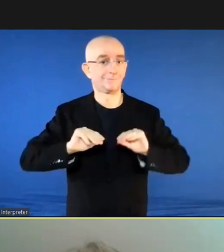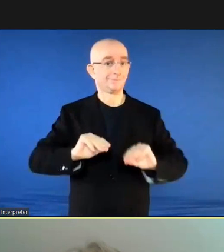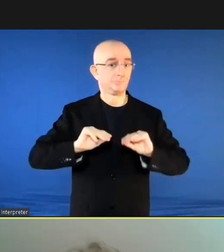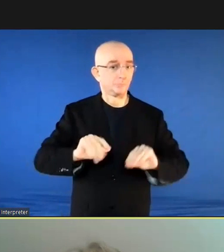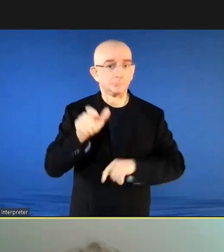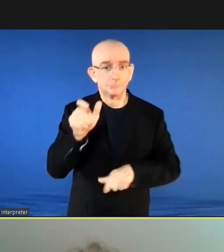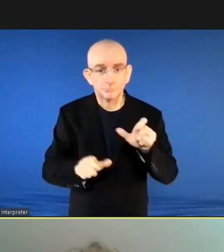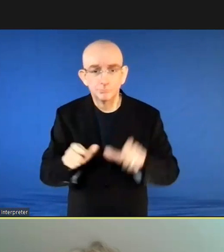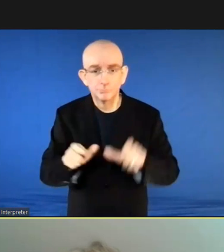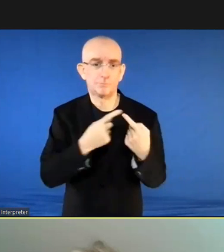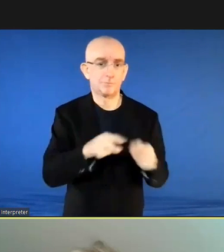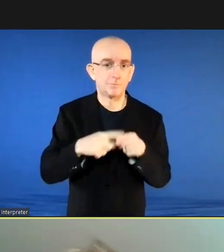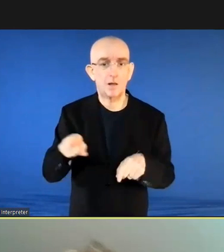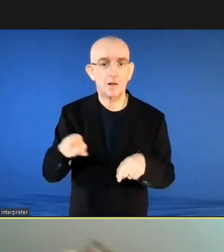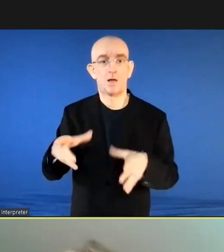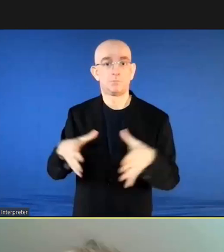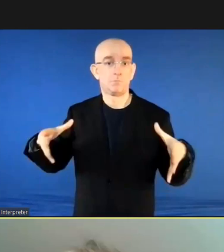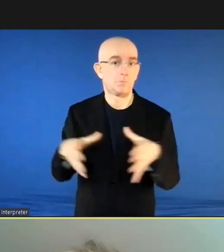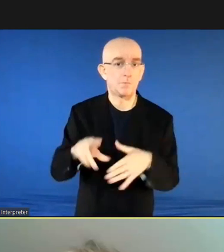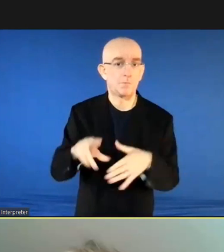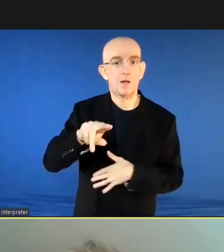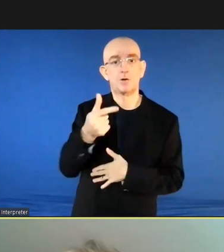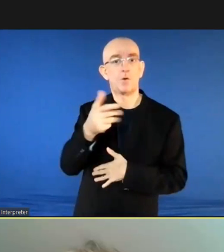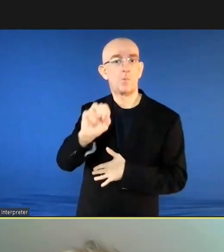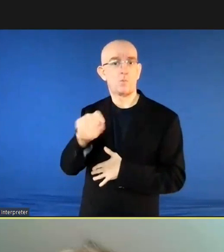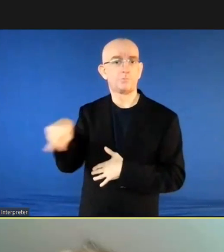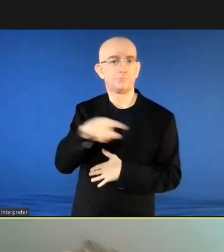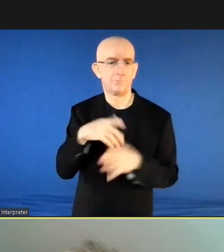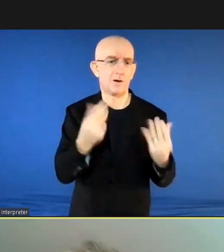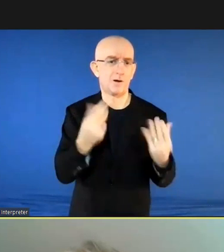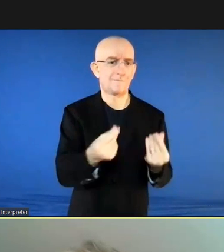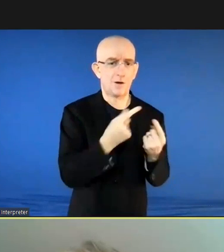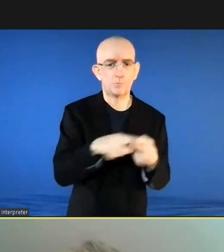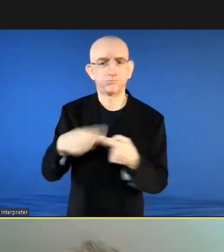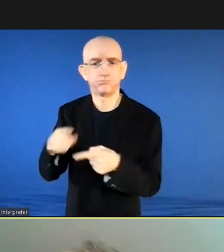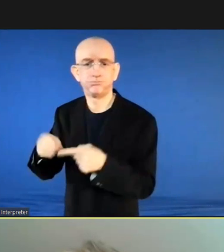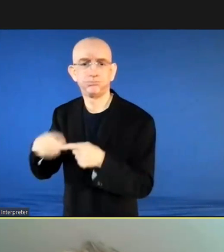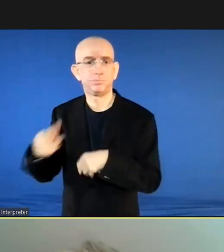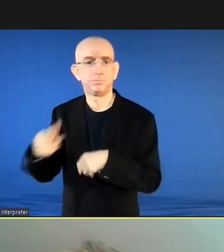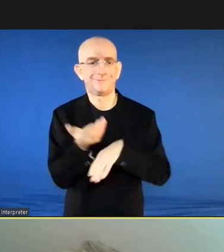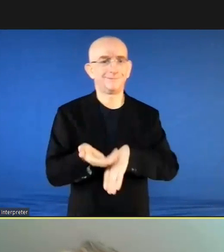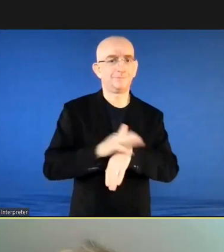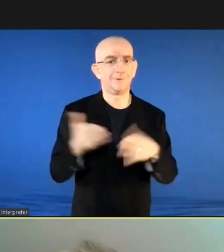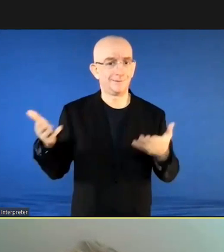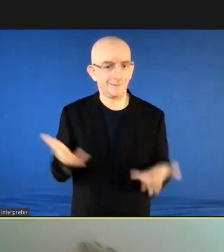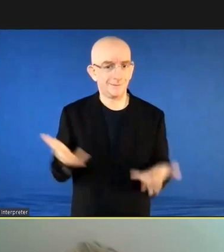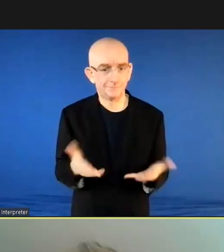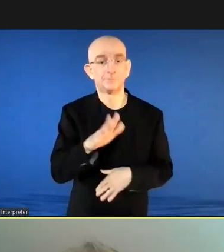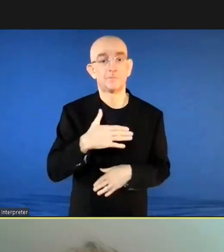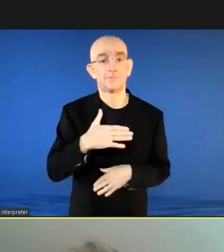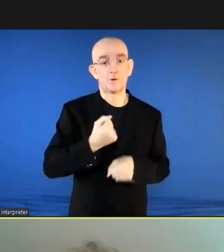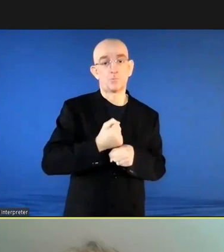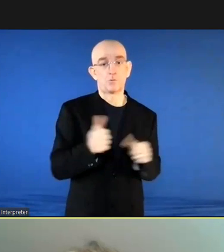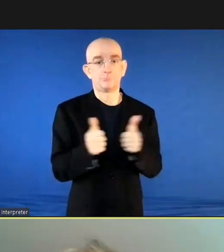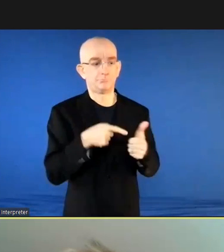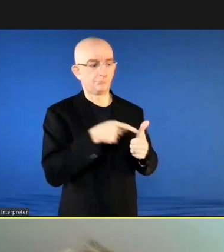today. Whilst my colleague Joanna Clark, Director of Deaf Child Worldwide, will be introducing the findings of this